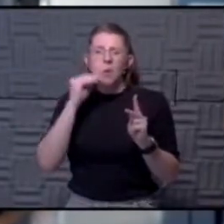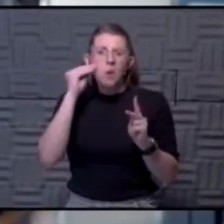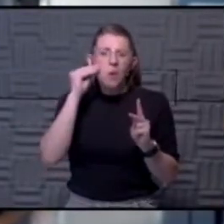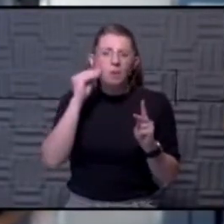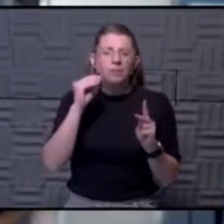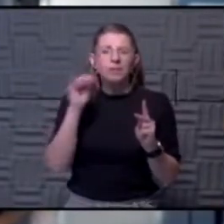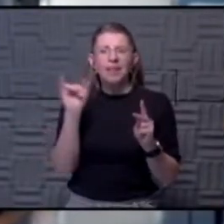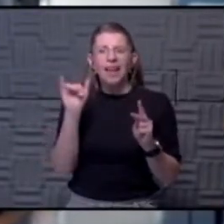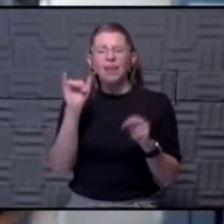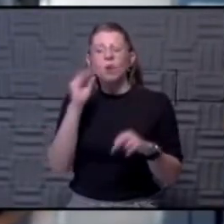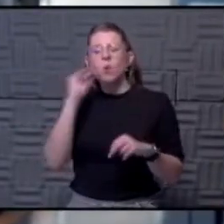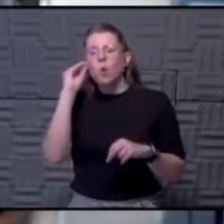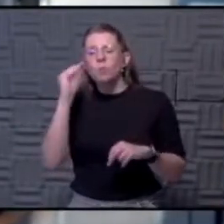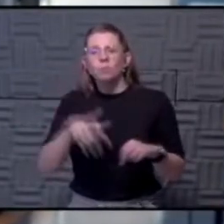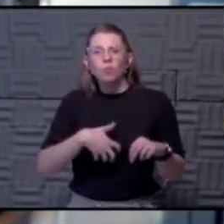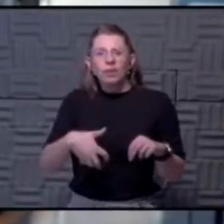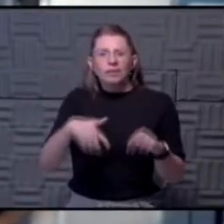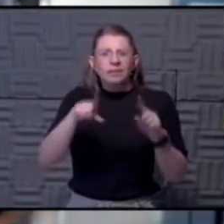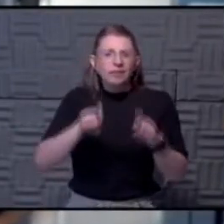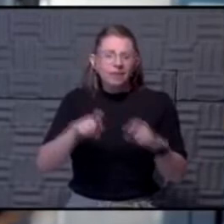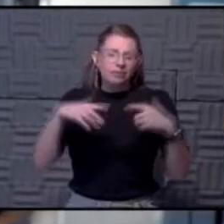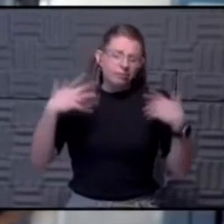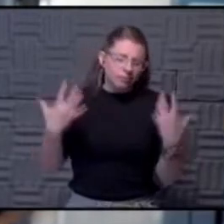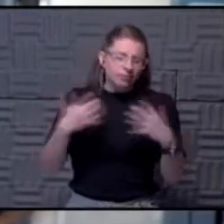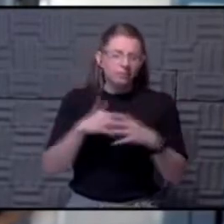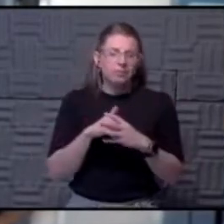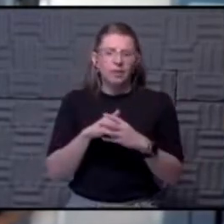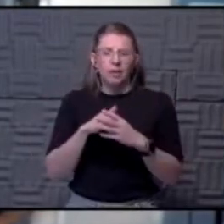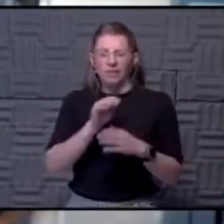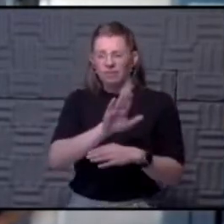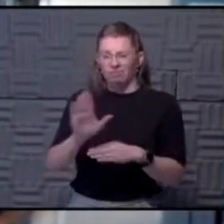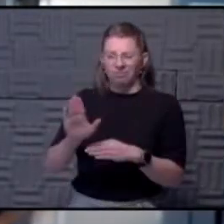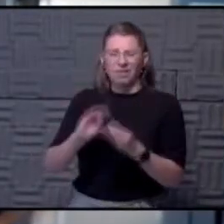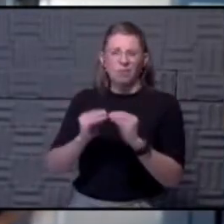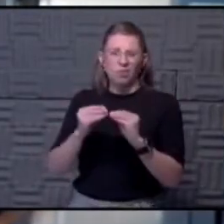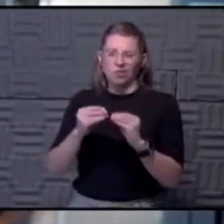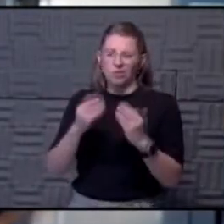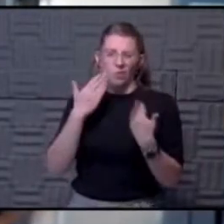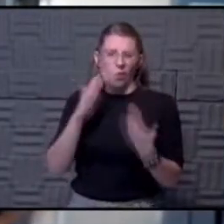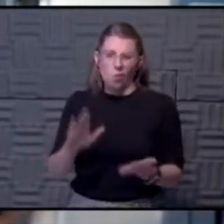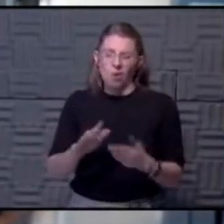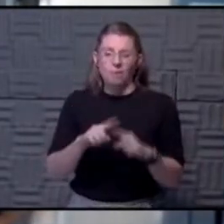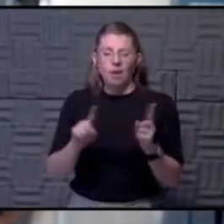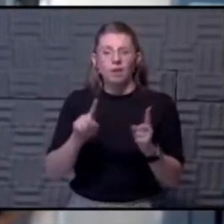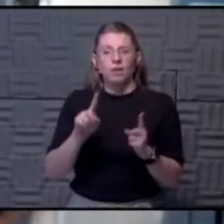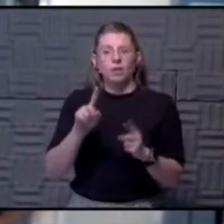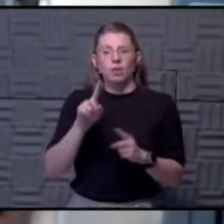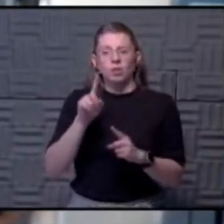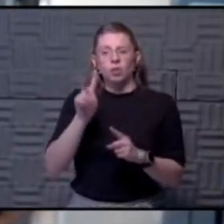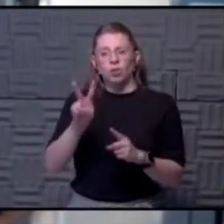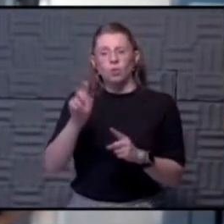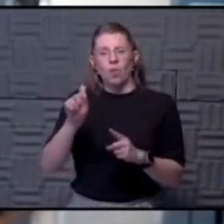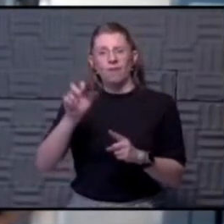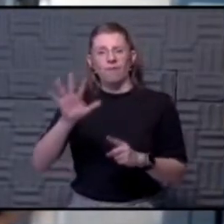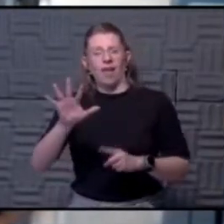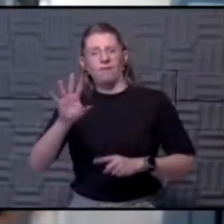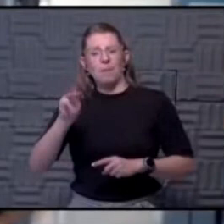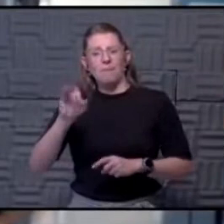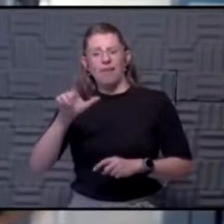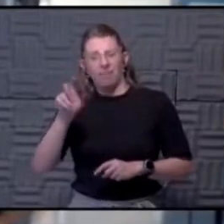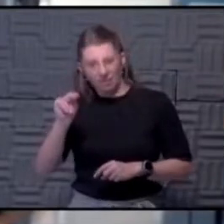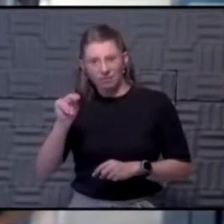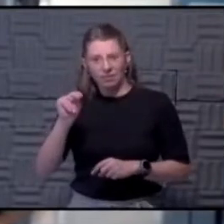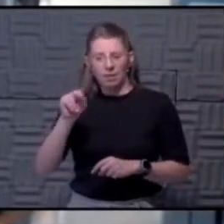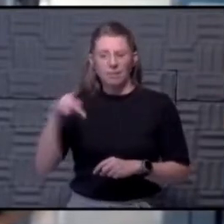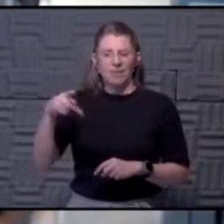home pregnancy tests. We won't ever know a lot of those numbers, but we've done about 2.5 million PCRs and